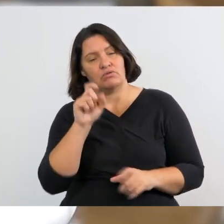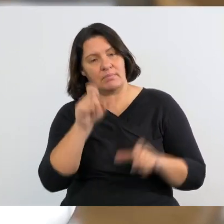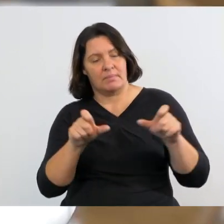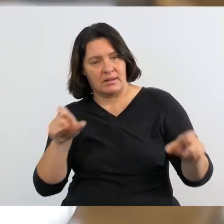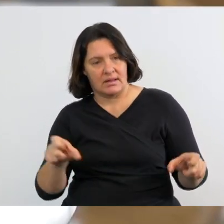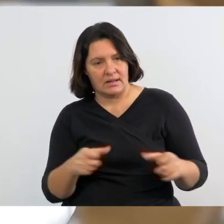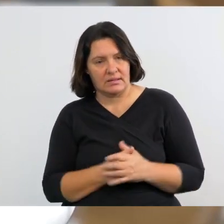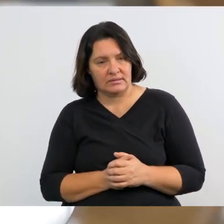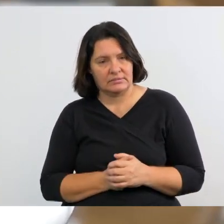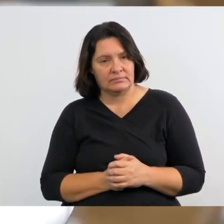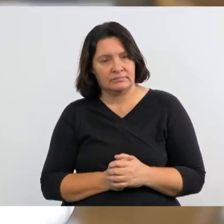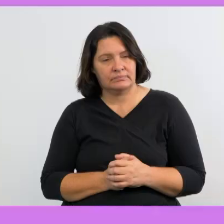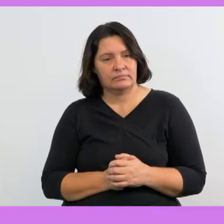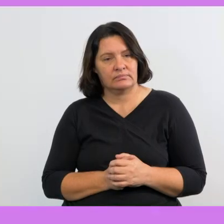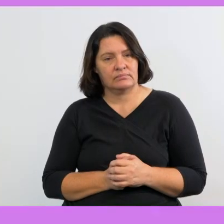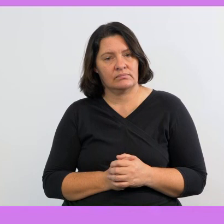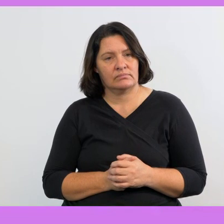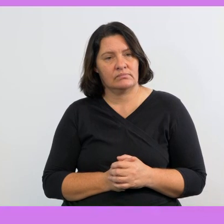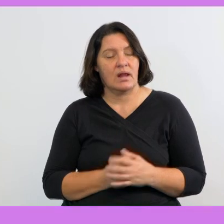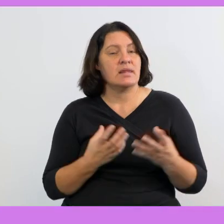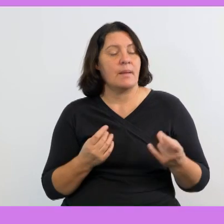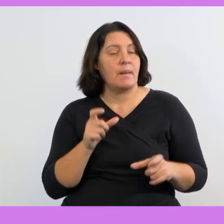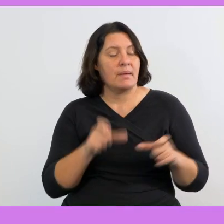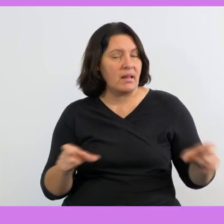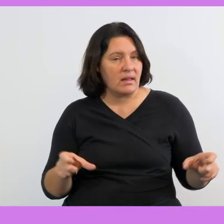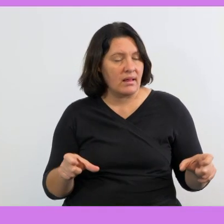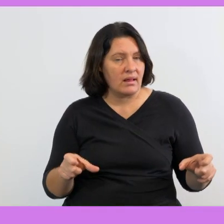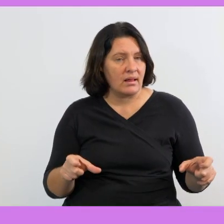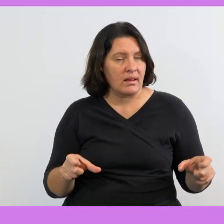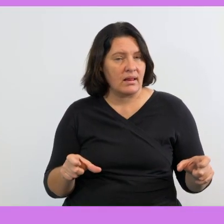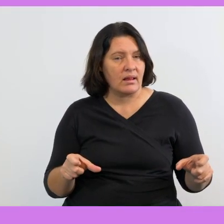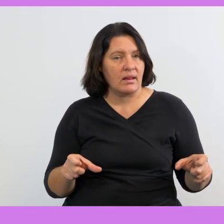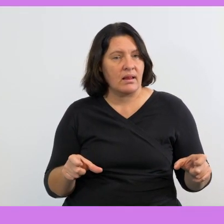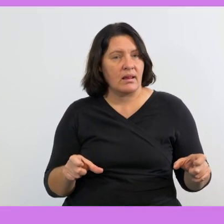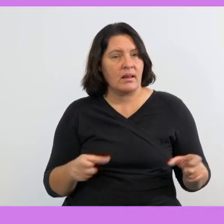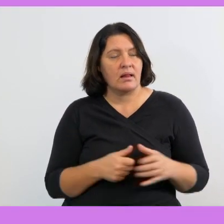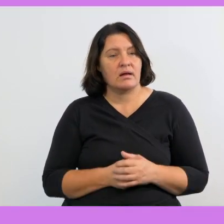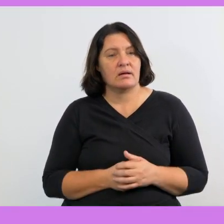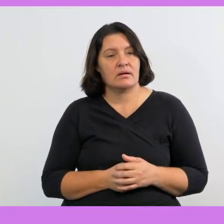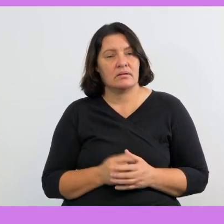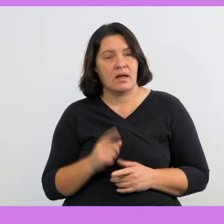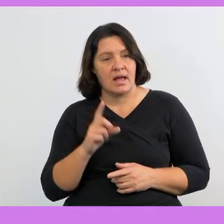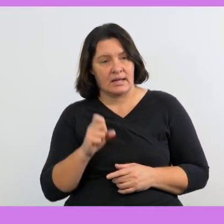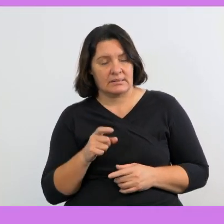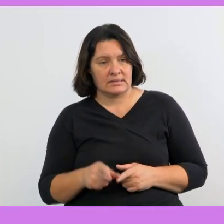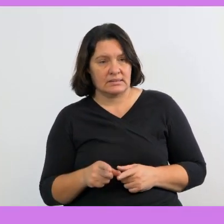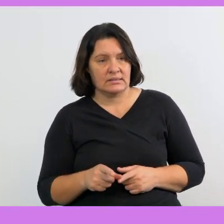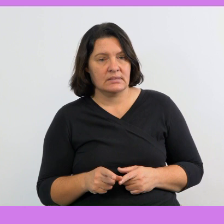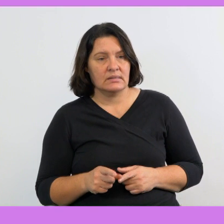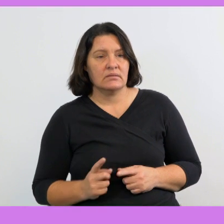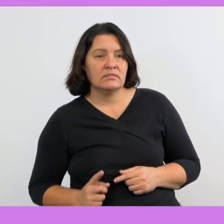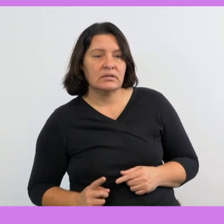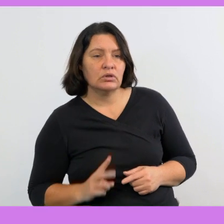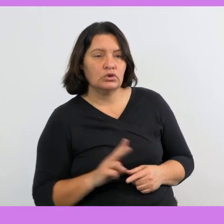graph. First thing, we must invite 200 people, or we're going to entertain 200 people. Number of